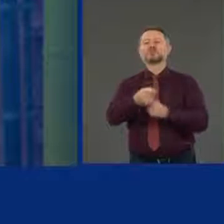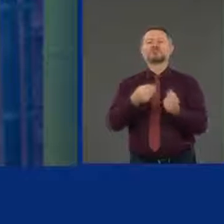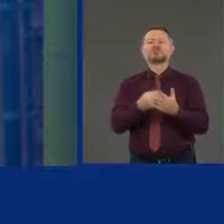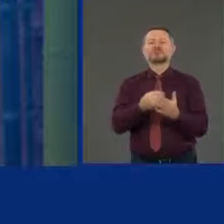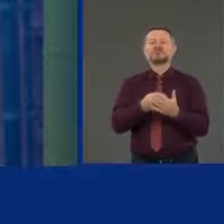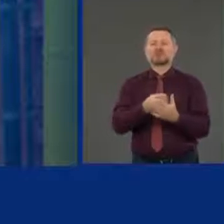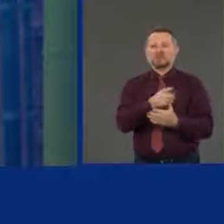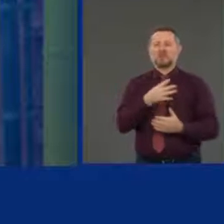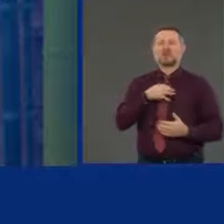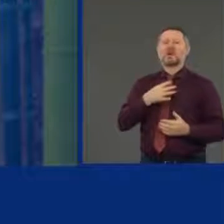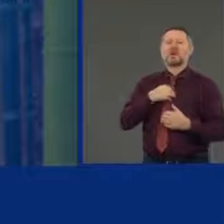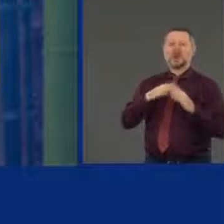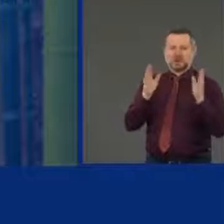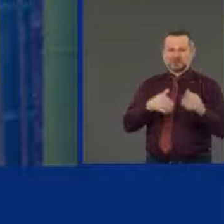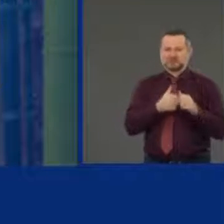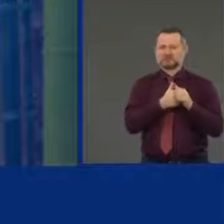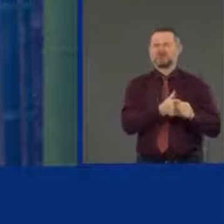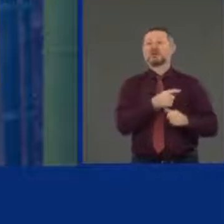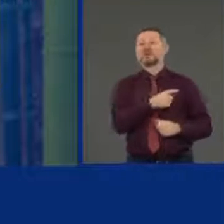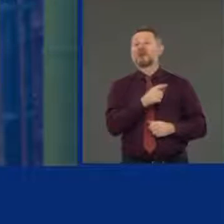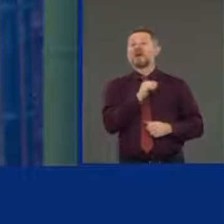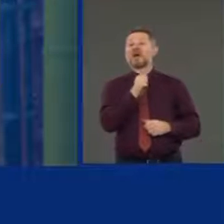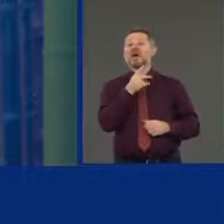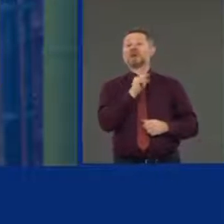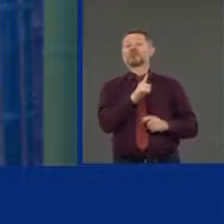17th, they projected 60,000.